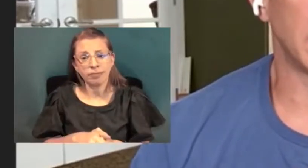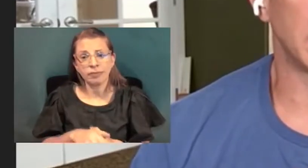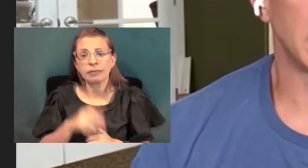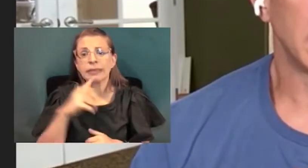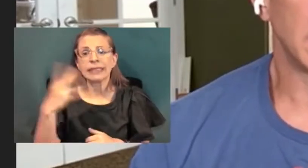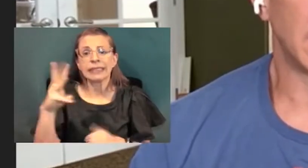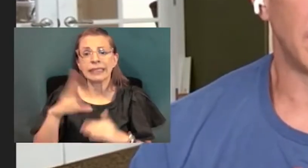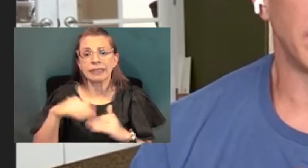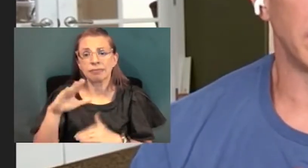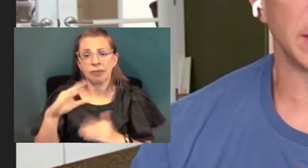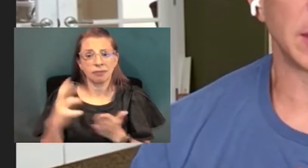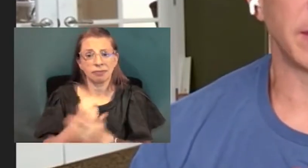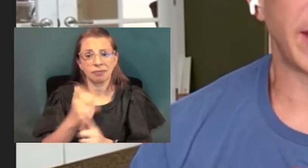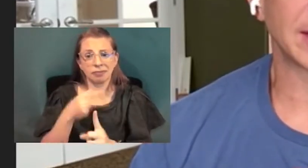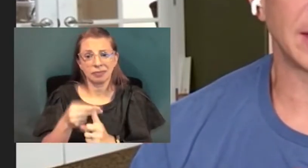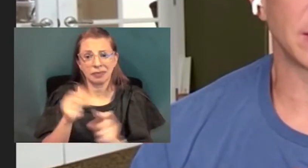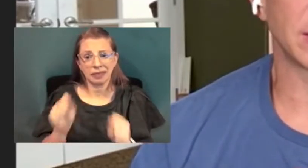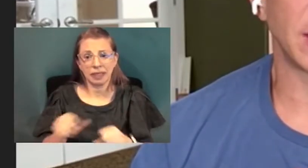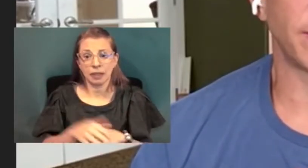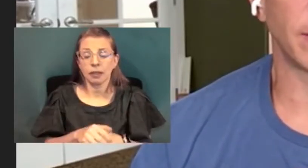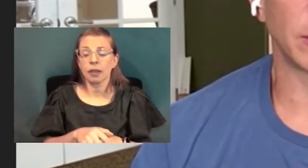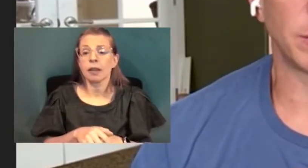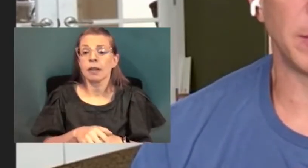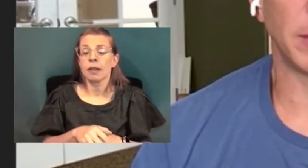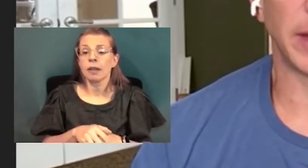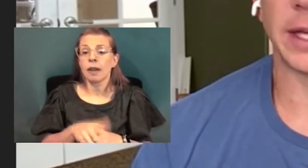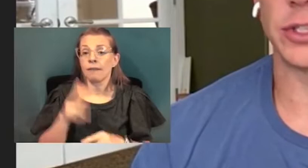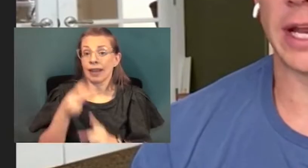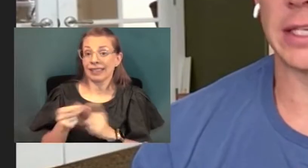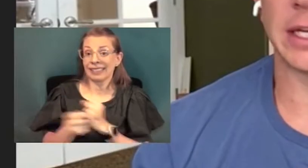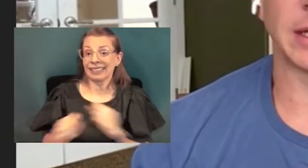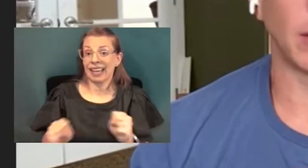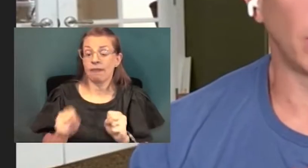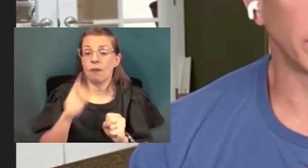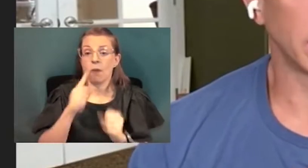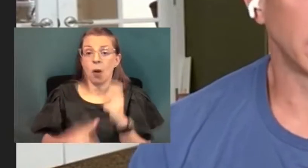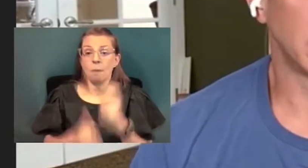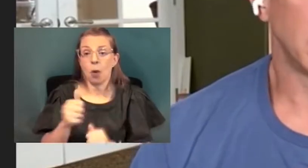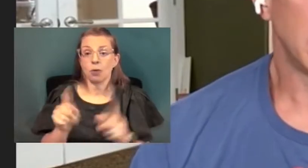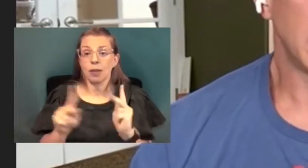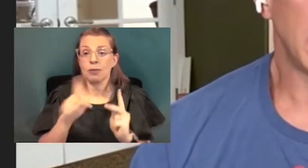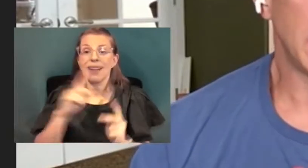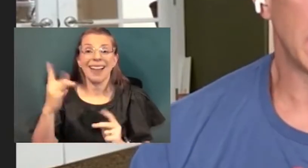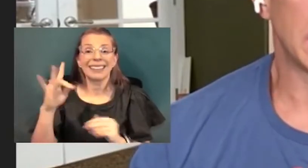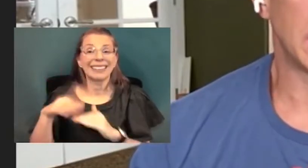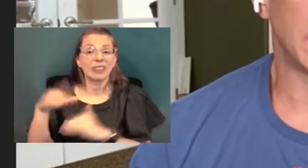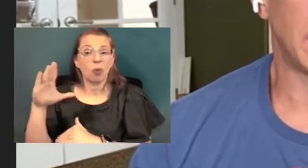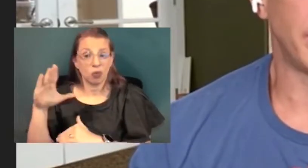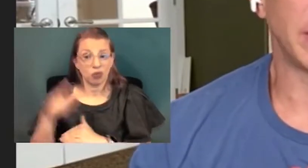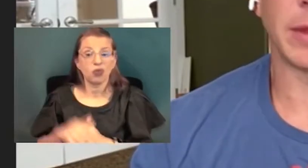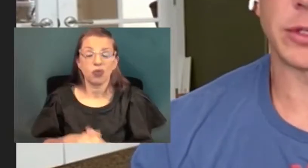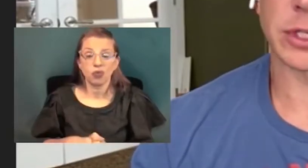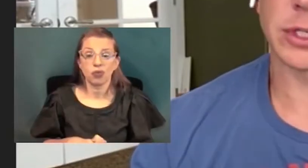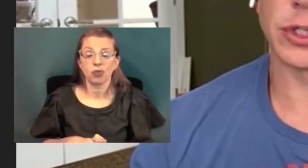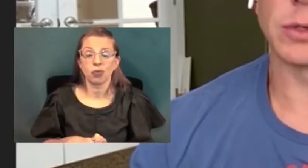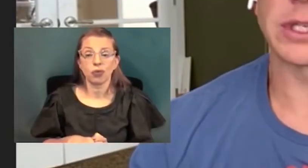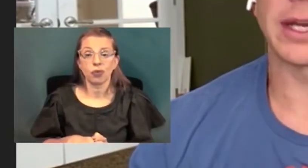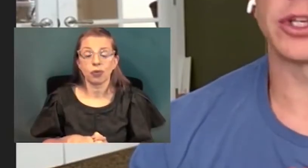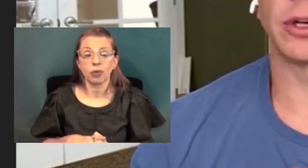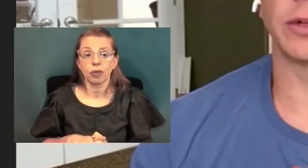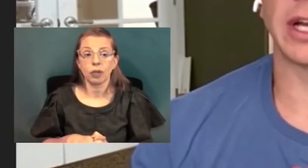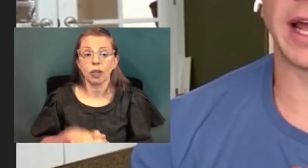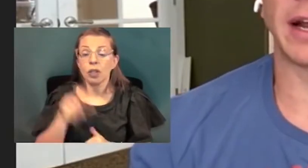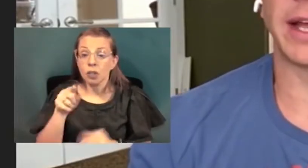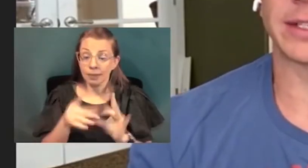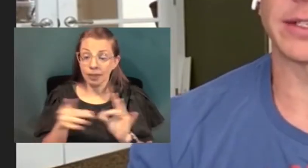above can get it. They say the vaccines are safe for most people aged 18 and older. And just as you